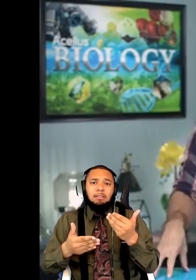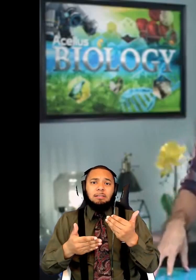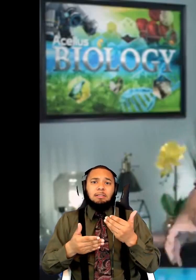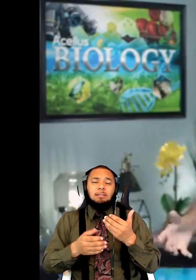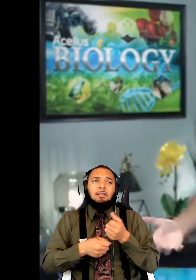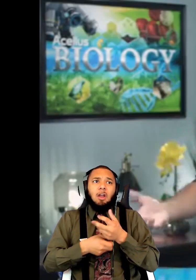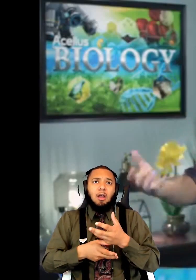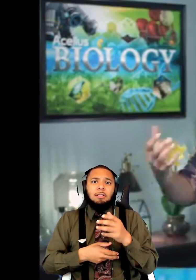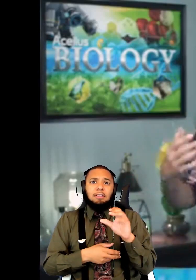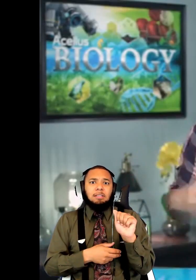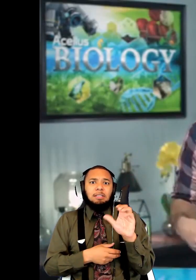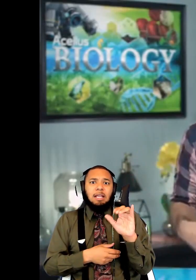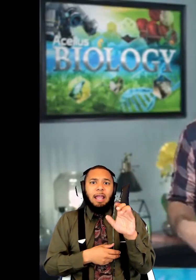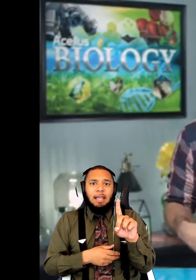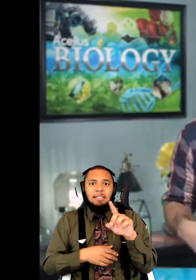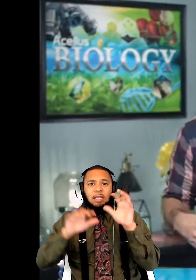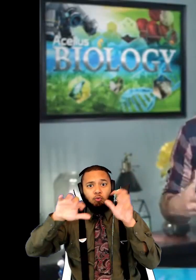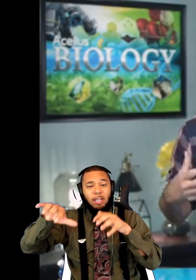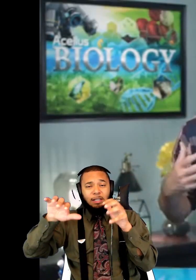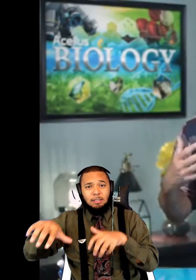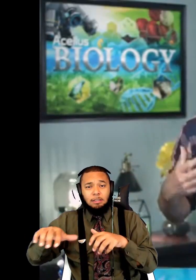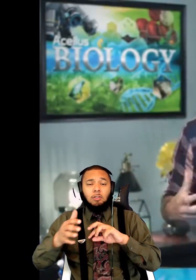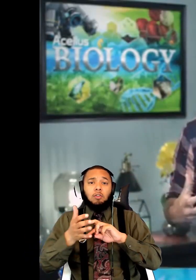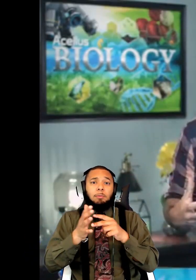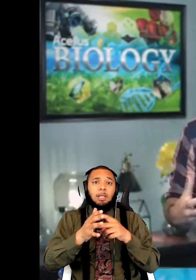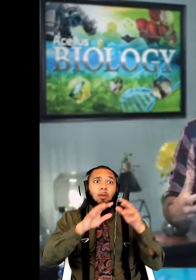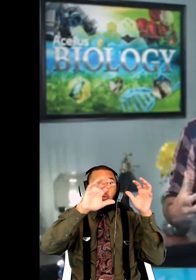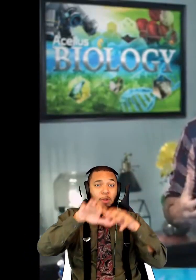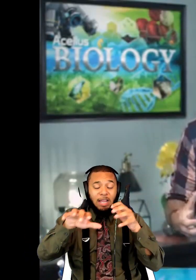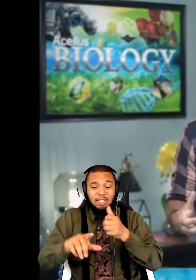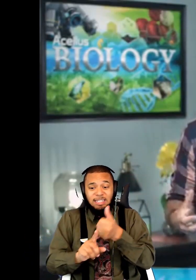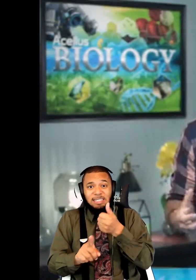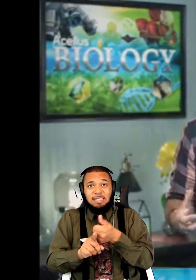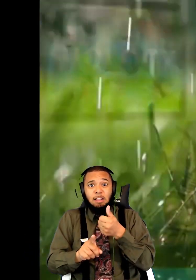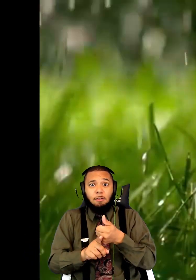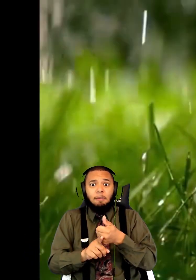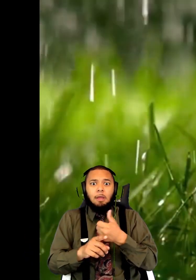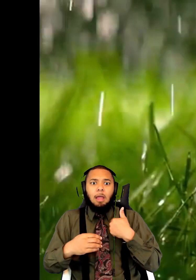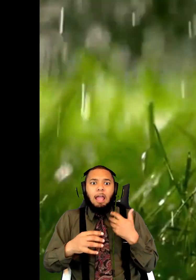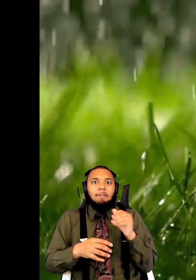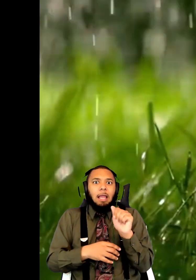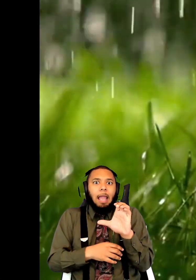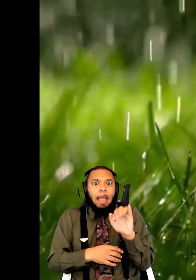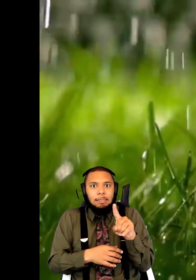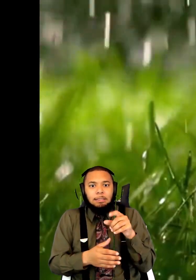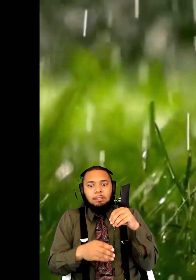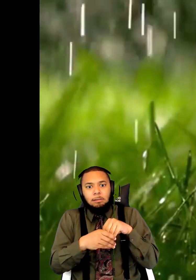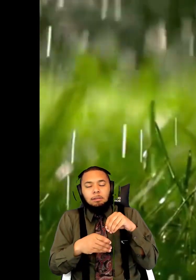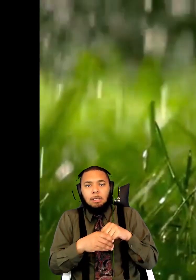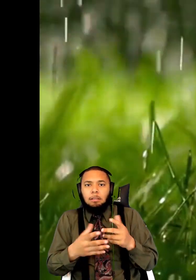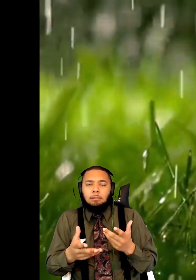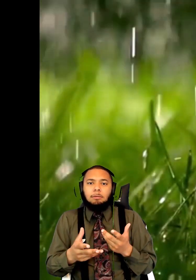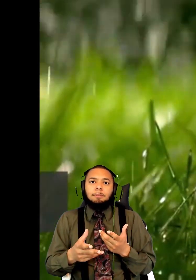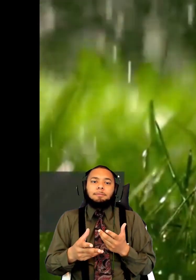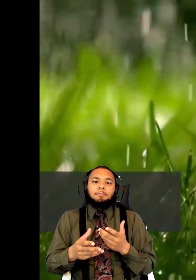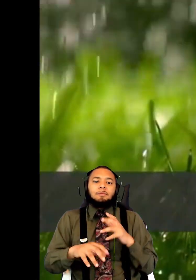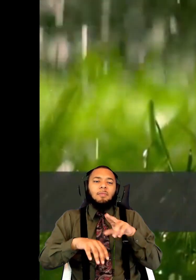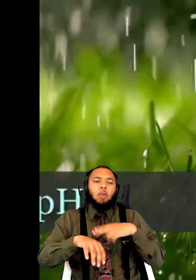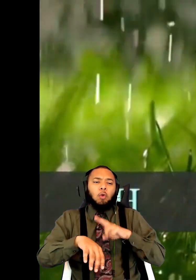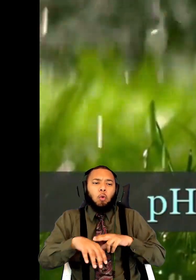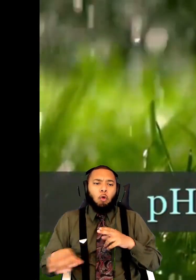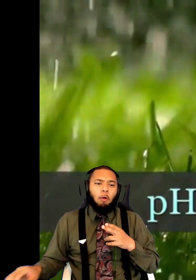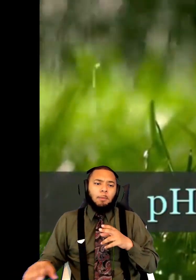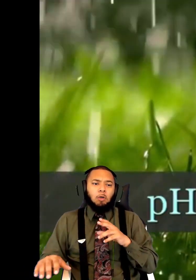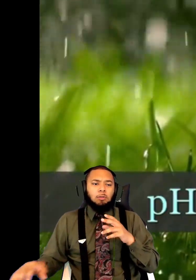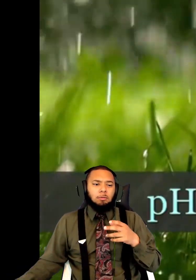creates acid rain, which then when you have precipitation, you have rain that's very acidic. Normal rain, is going to